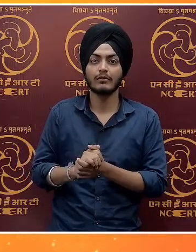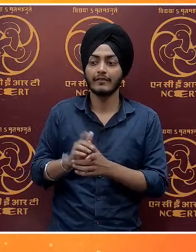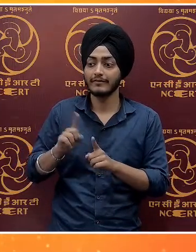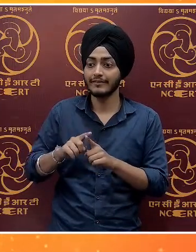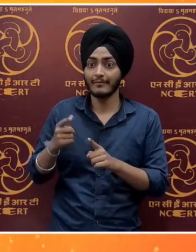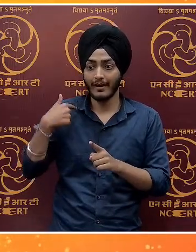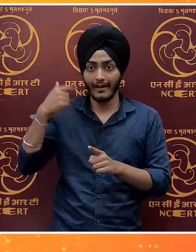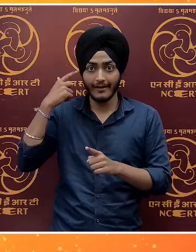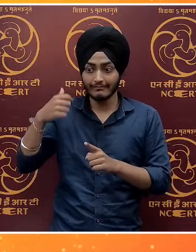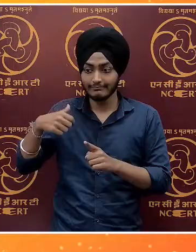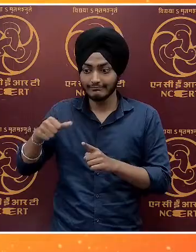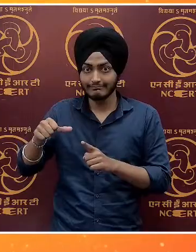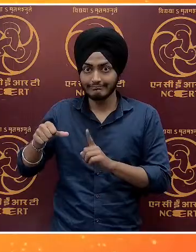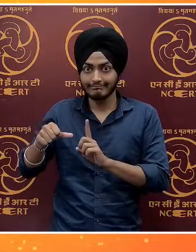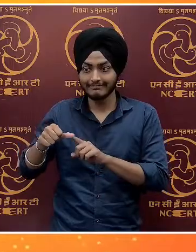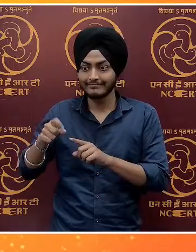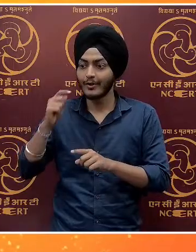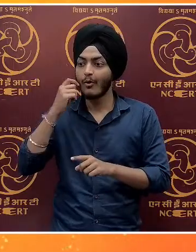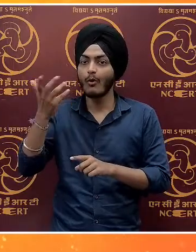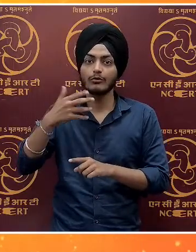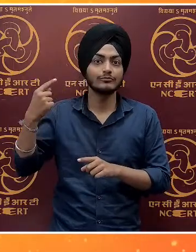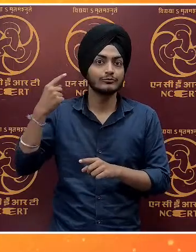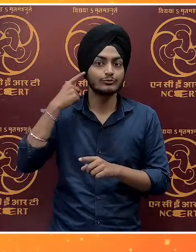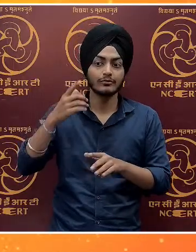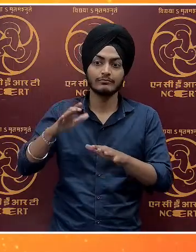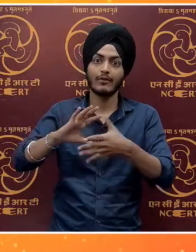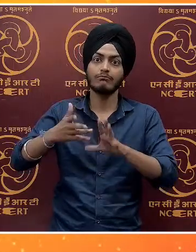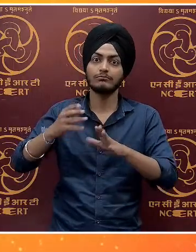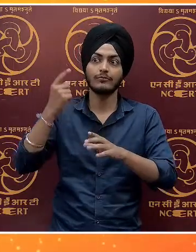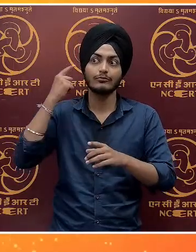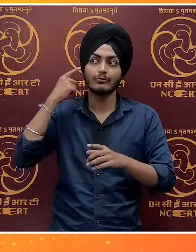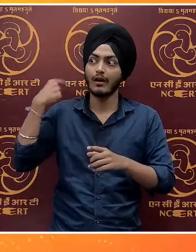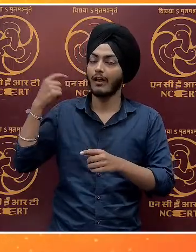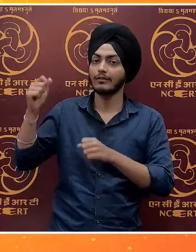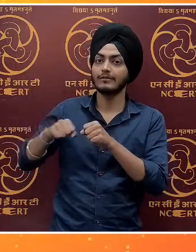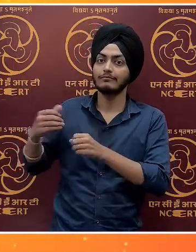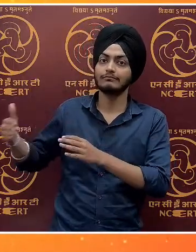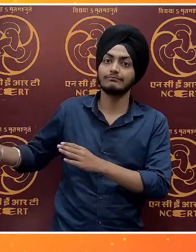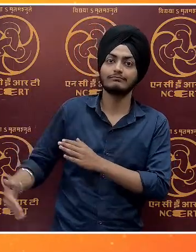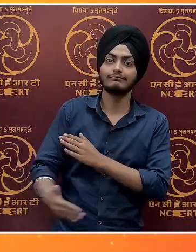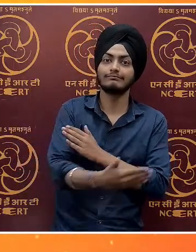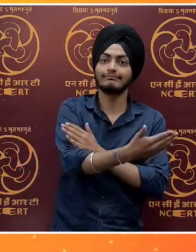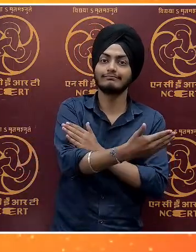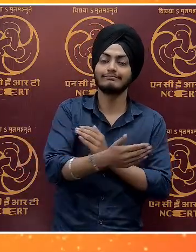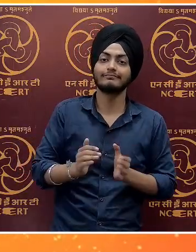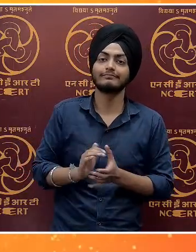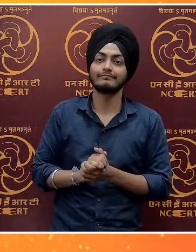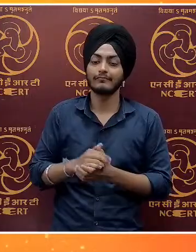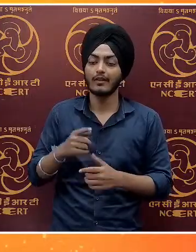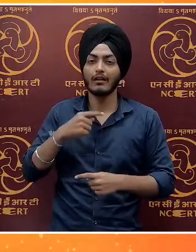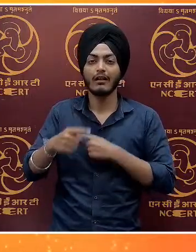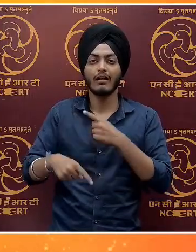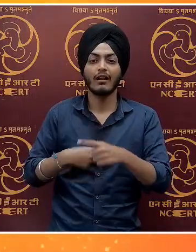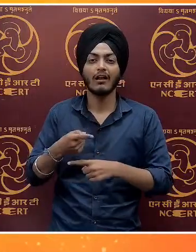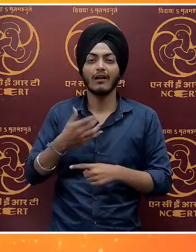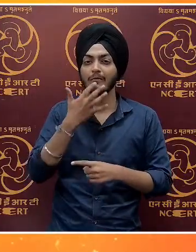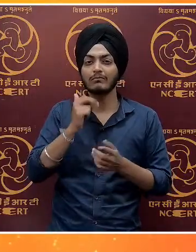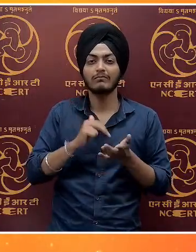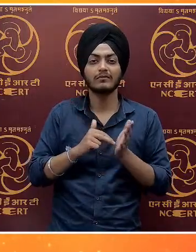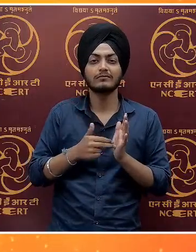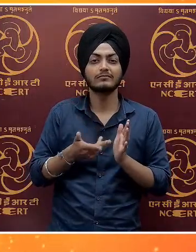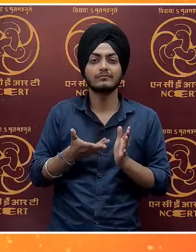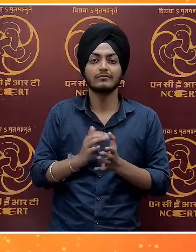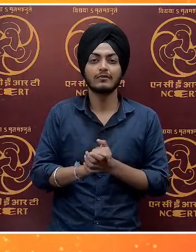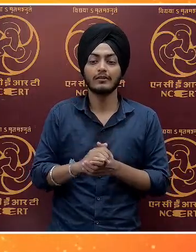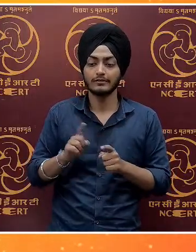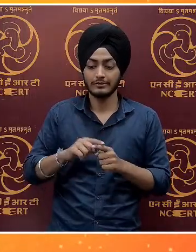of my bicycle to move aside. Definitely. And what's the purpose of having wheel? Having wheels so that my bicycle